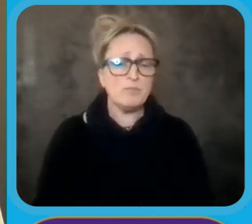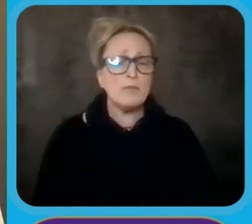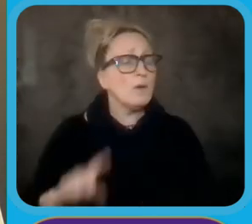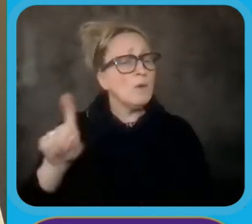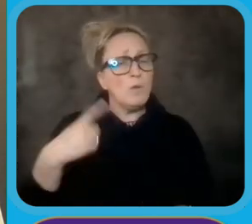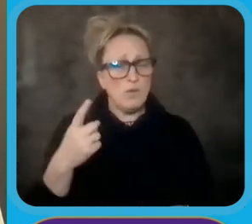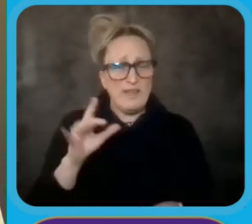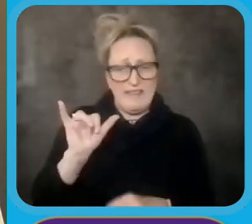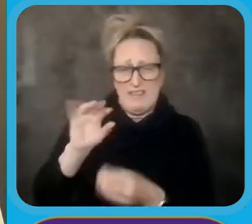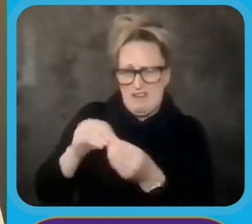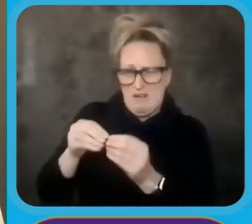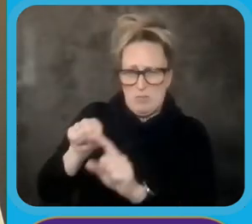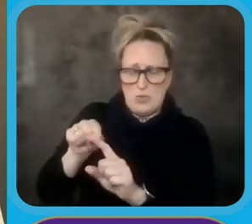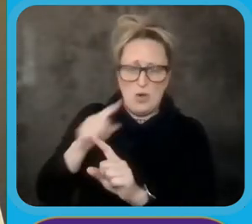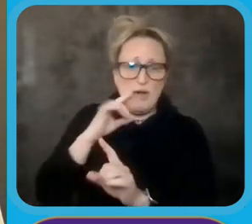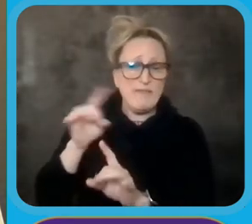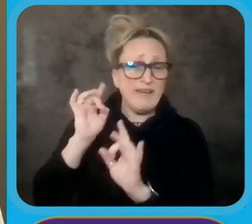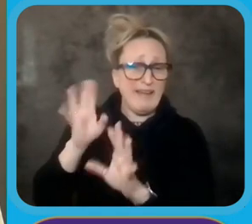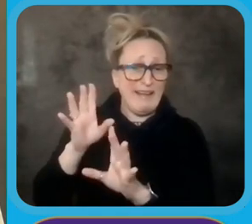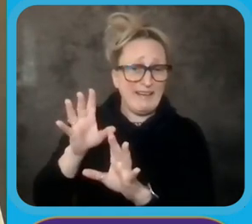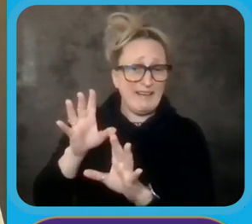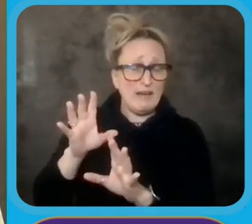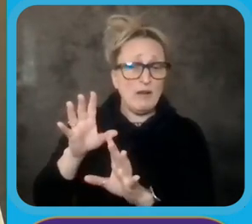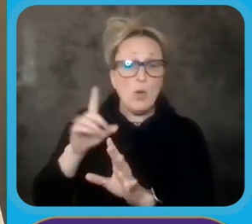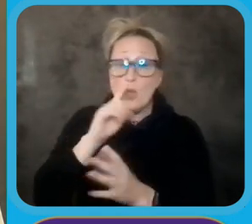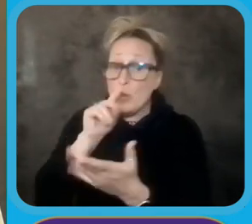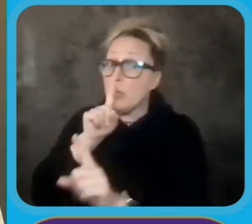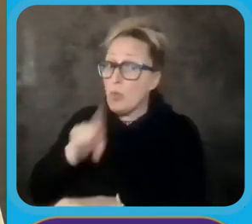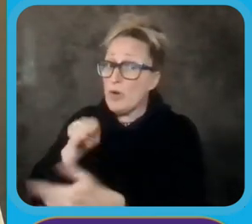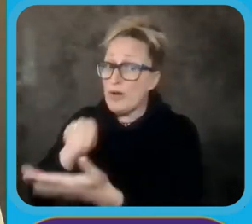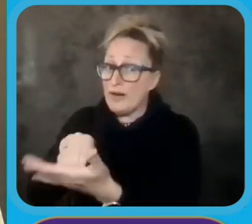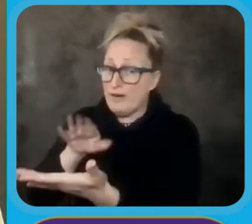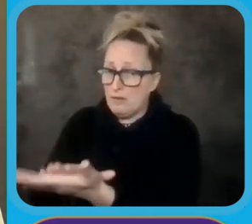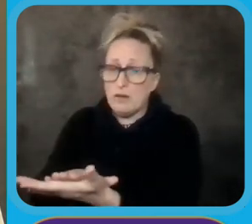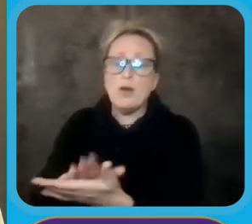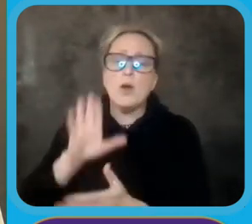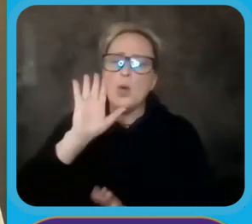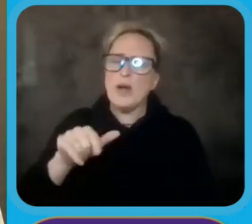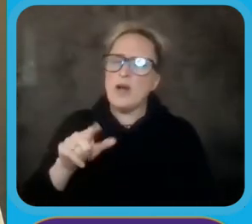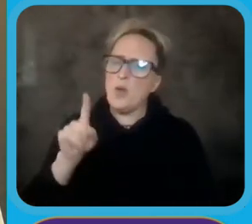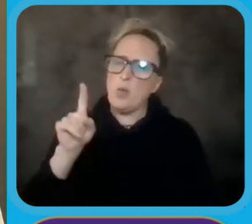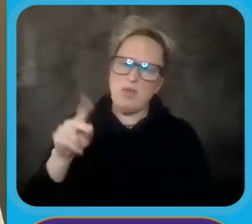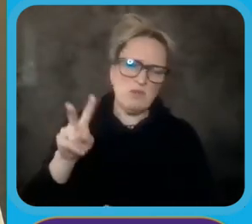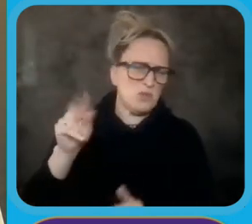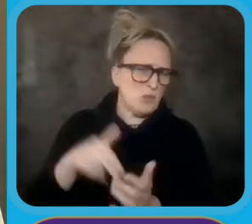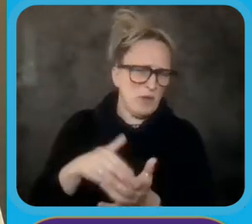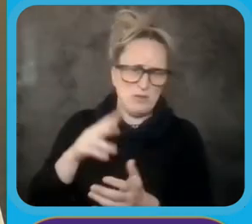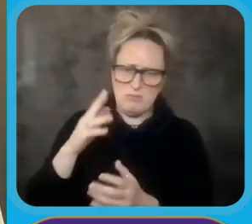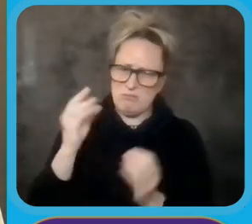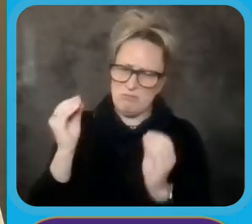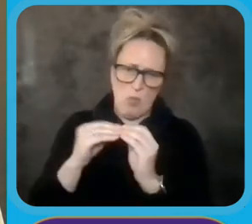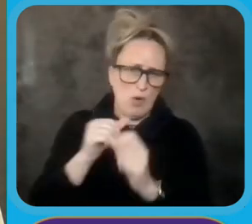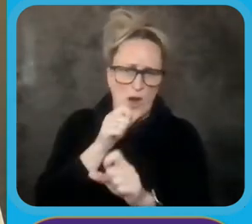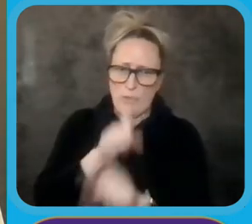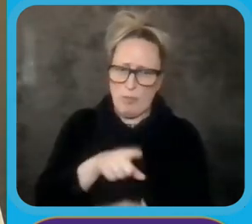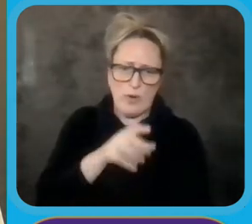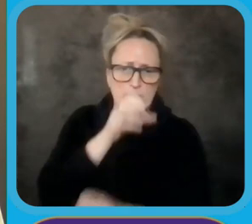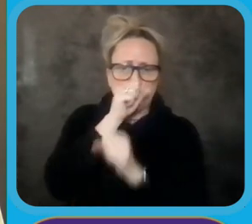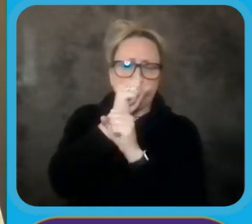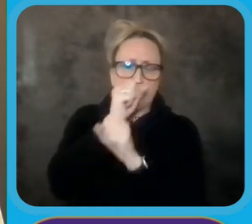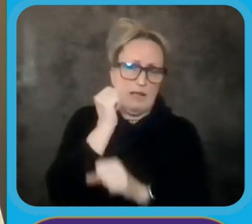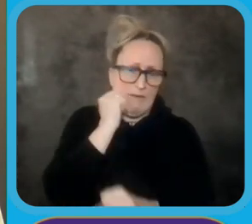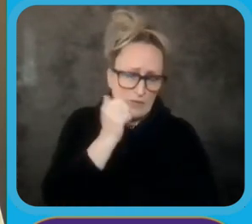number of hate incidences and hate crimes that are reported. We know of thousands more that go unreported every day.